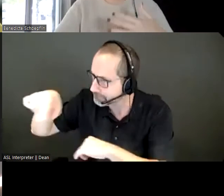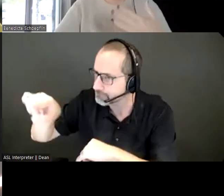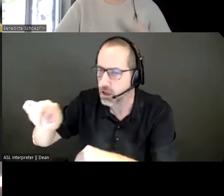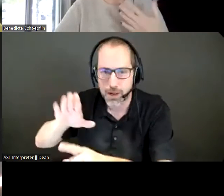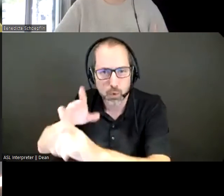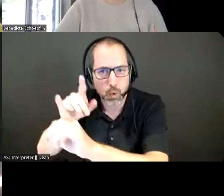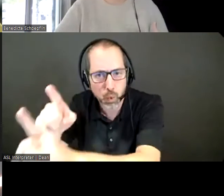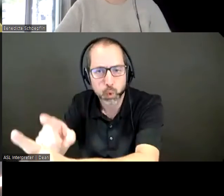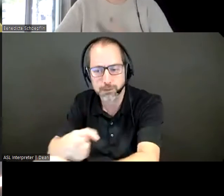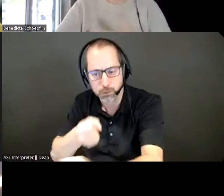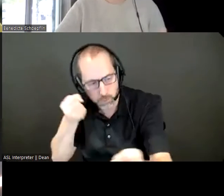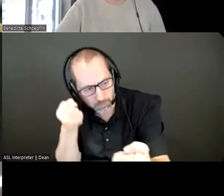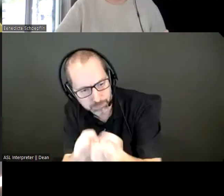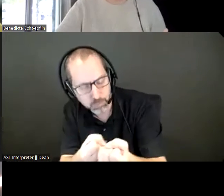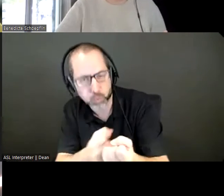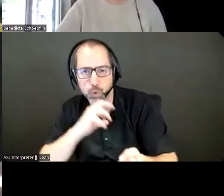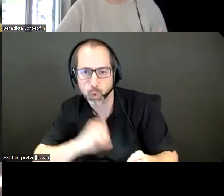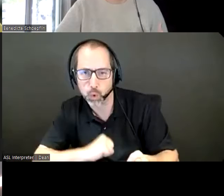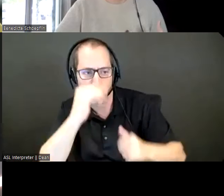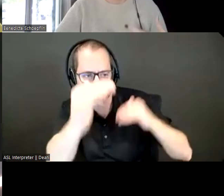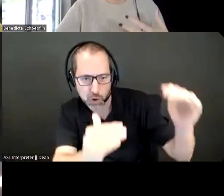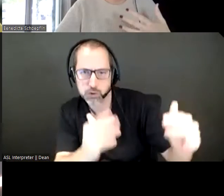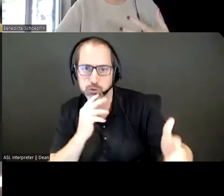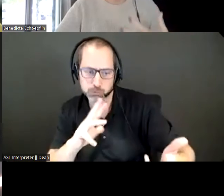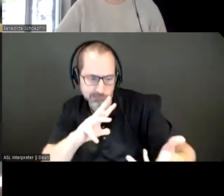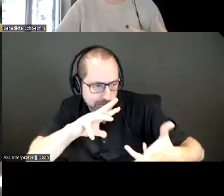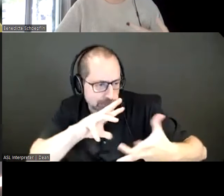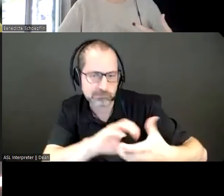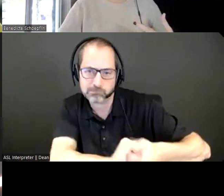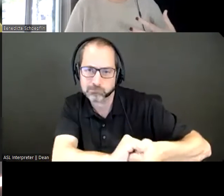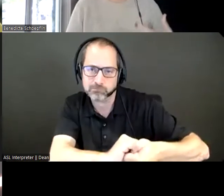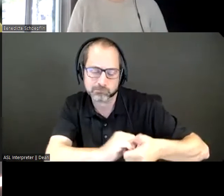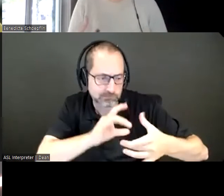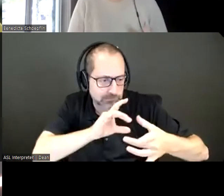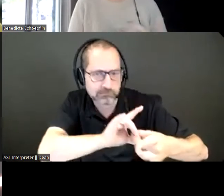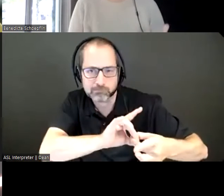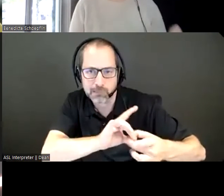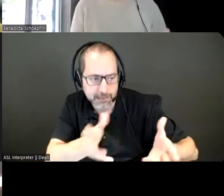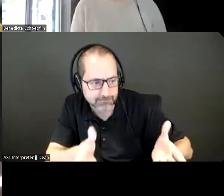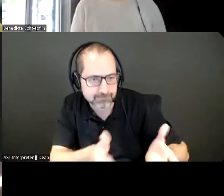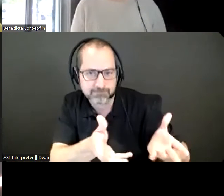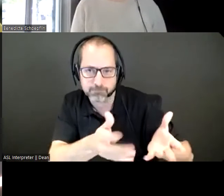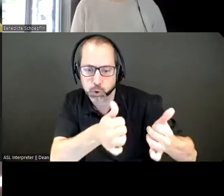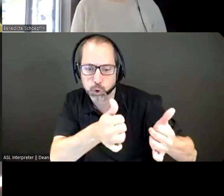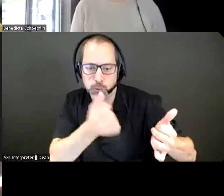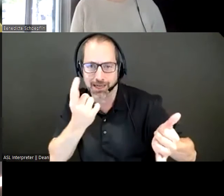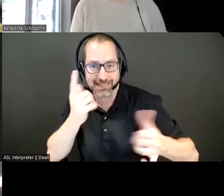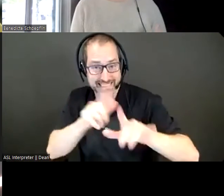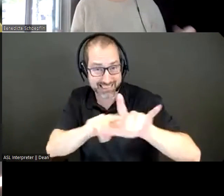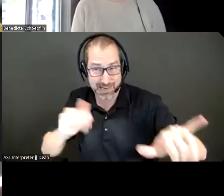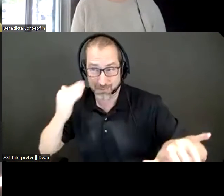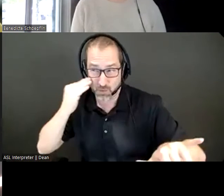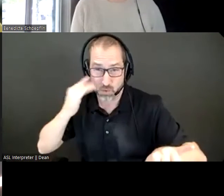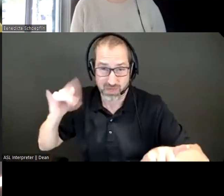engage with groups of older adults in their communities, and to do it well, but all at the same time knowing they're operating in a system